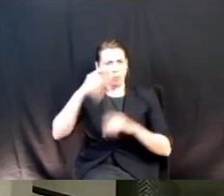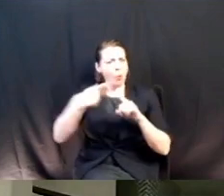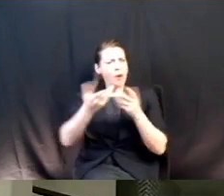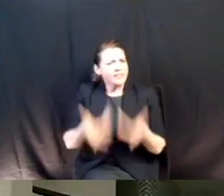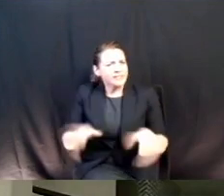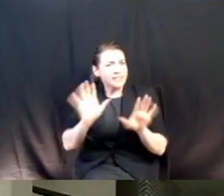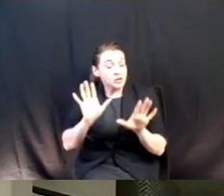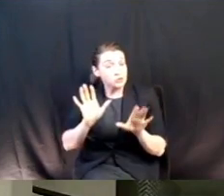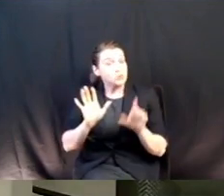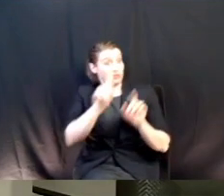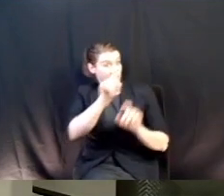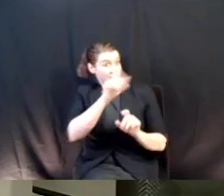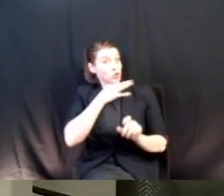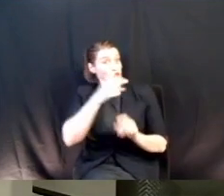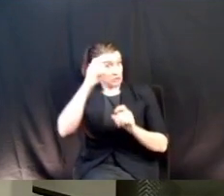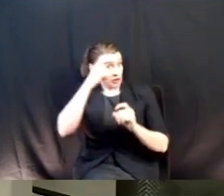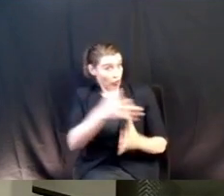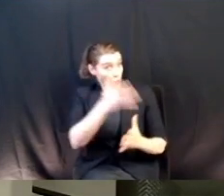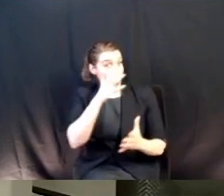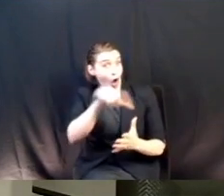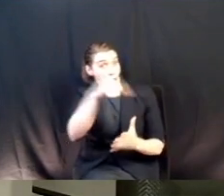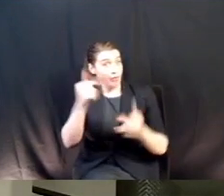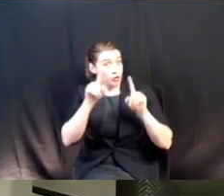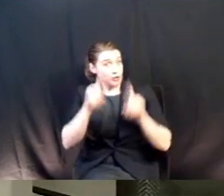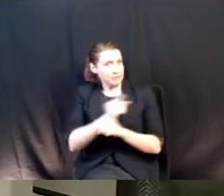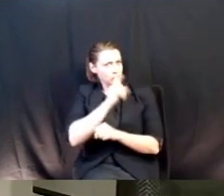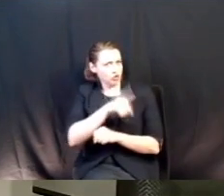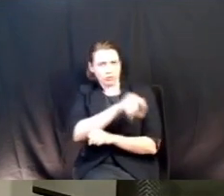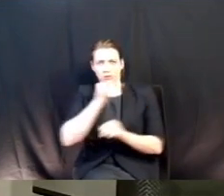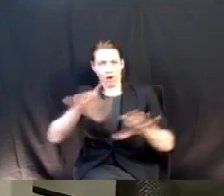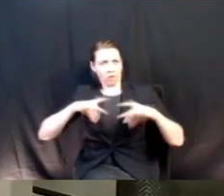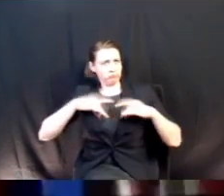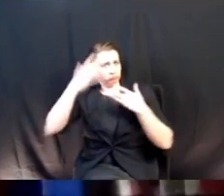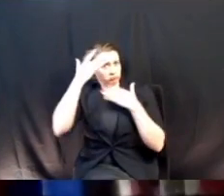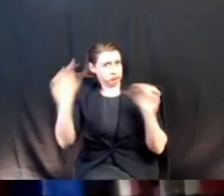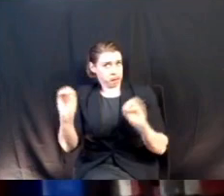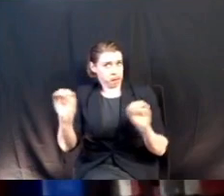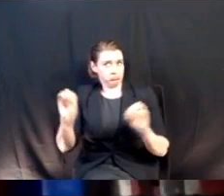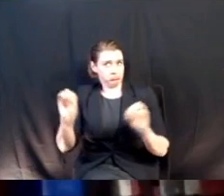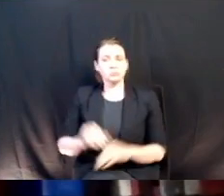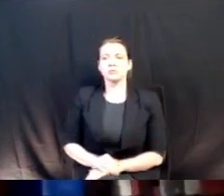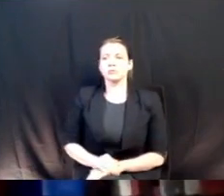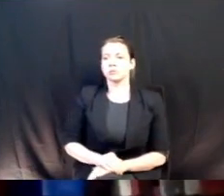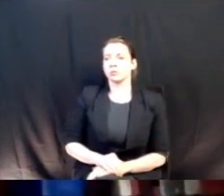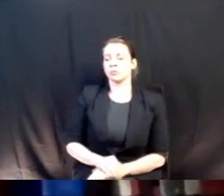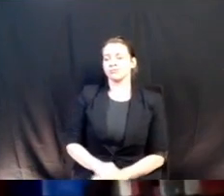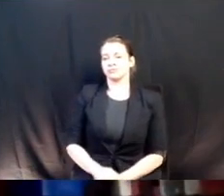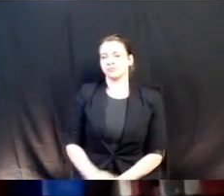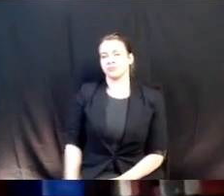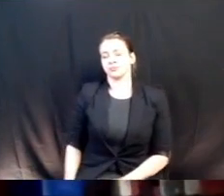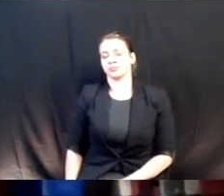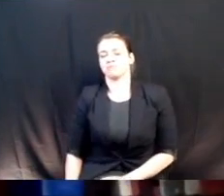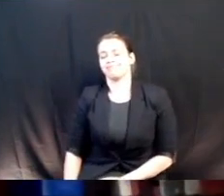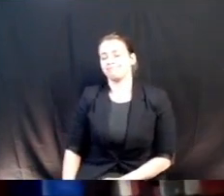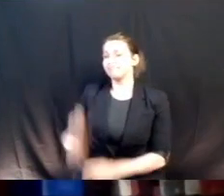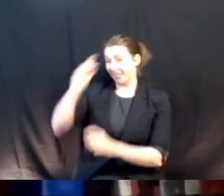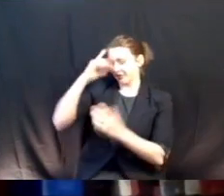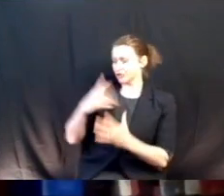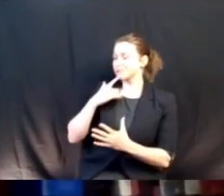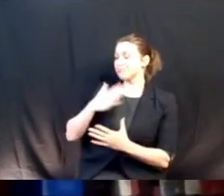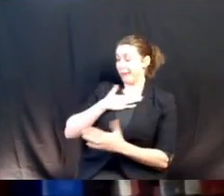go? Sure. Well, right now my staff and I are isolating at home, as you know, and we're working